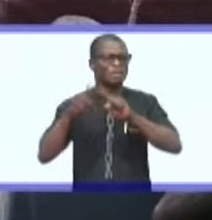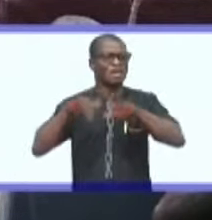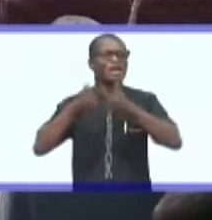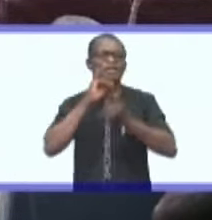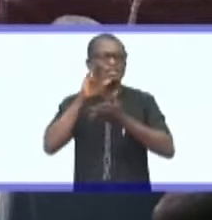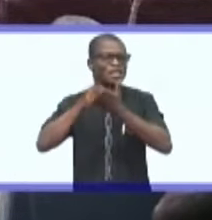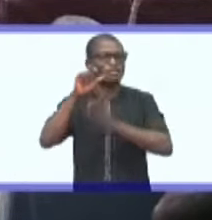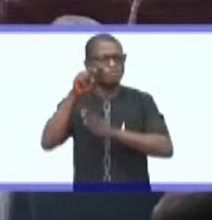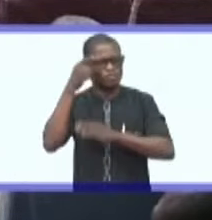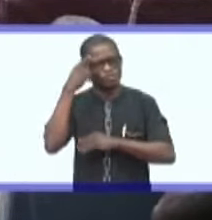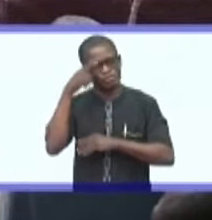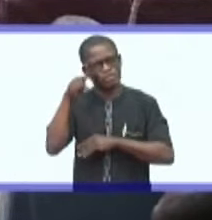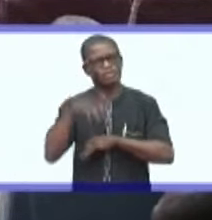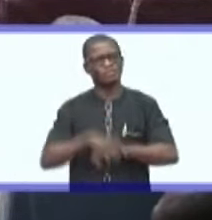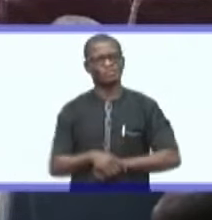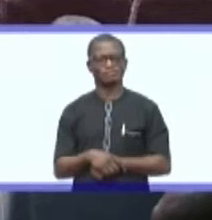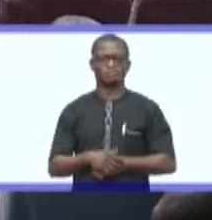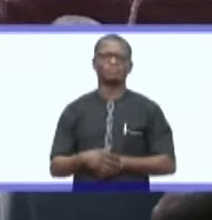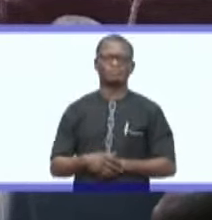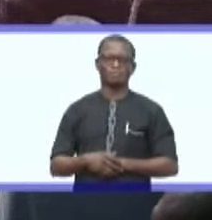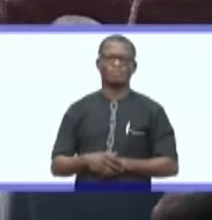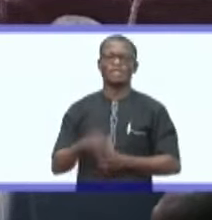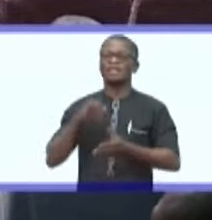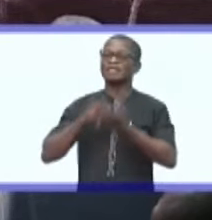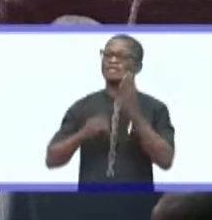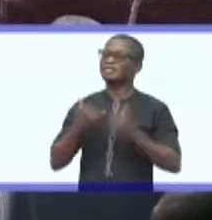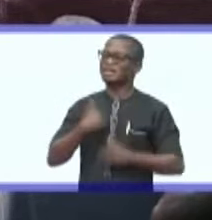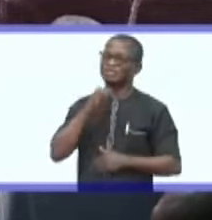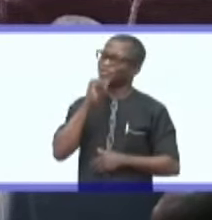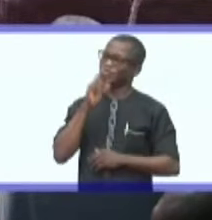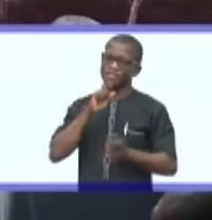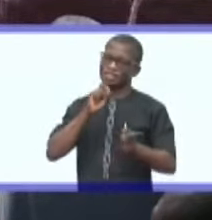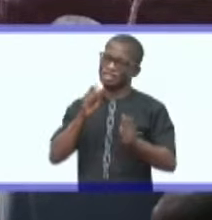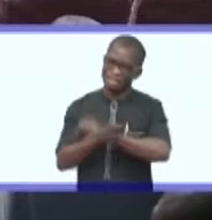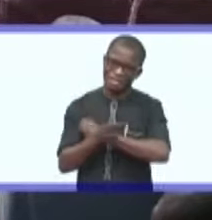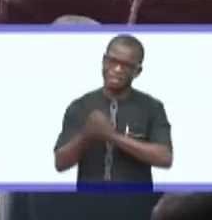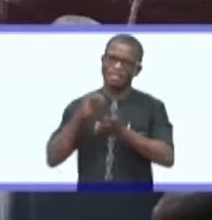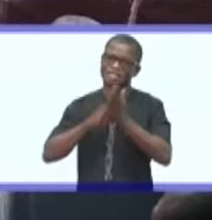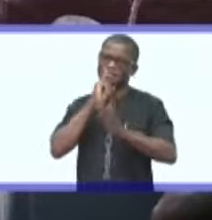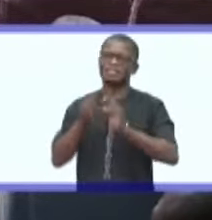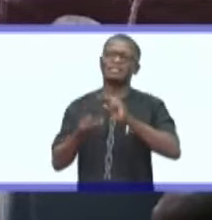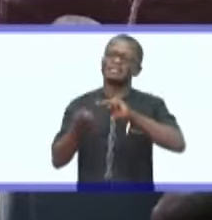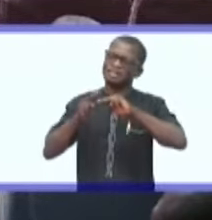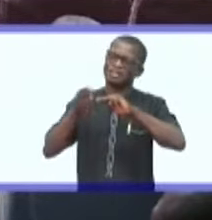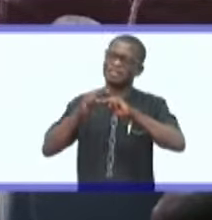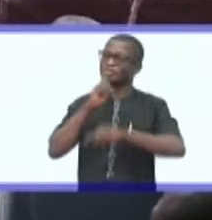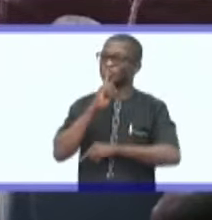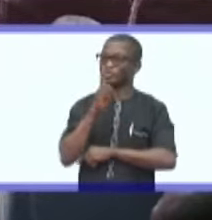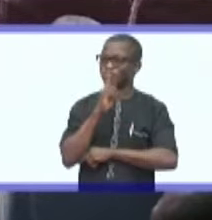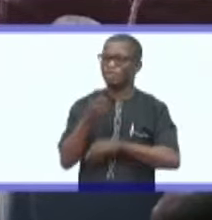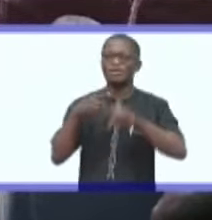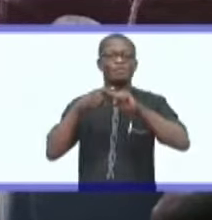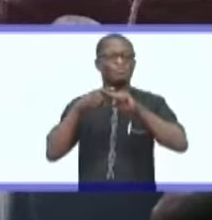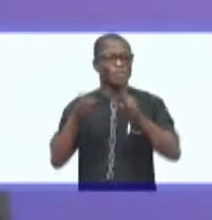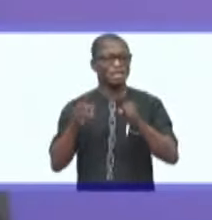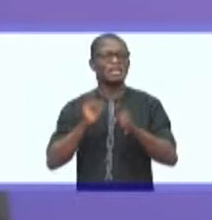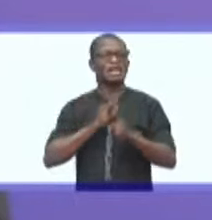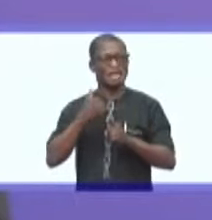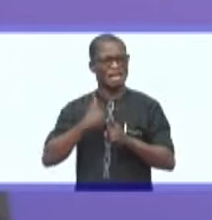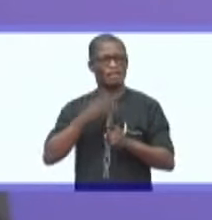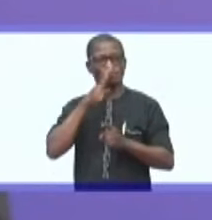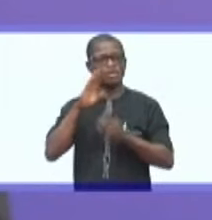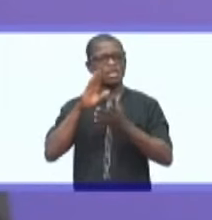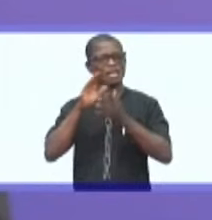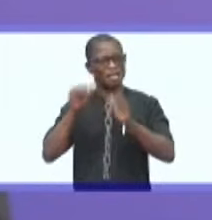for you? It really hasn't changed. Really? Yeah, it's on the increase, actually. But I've been able to